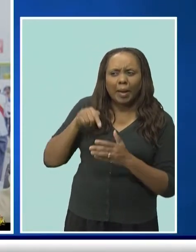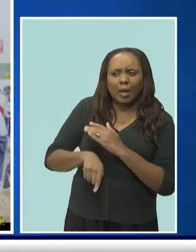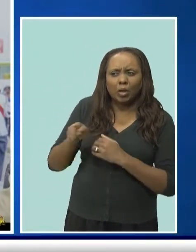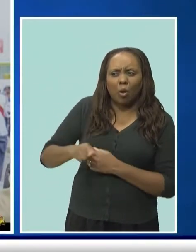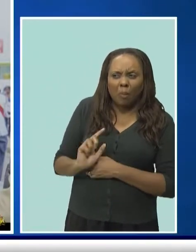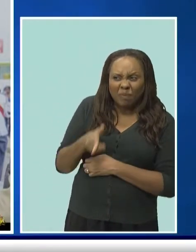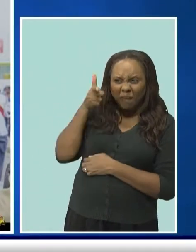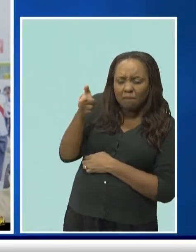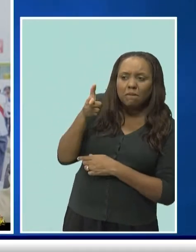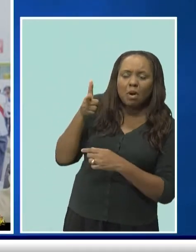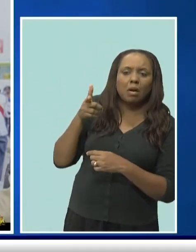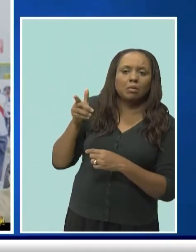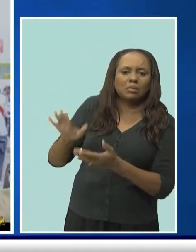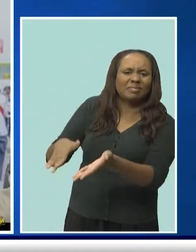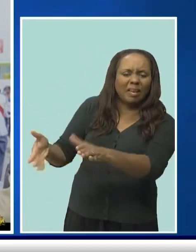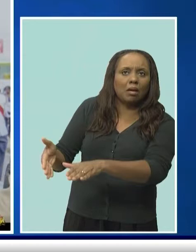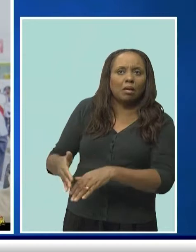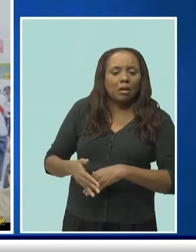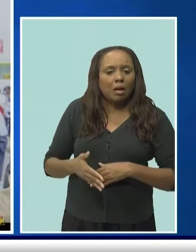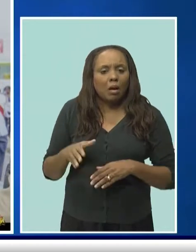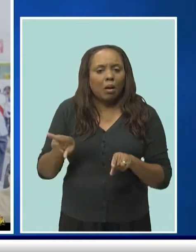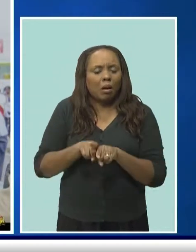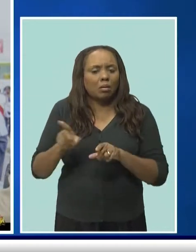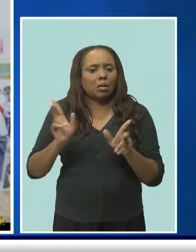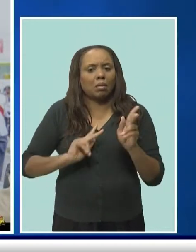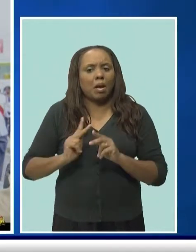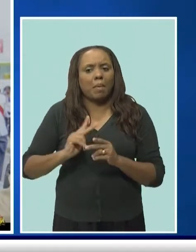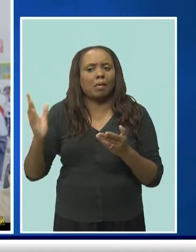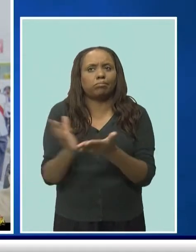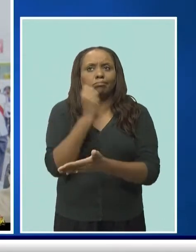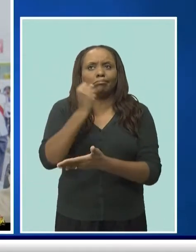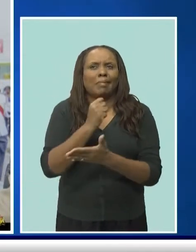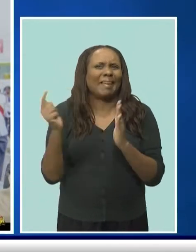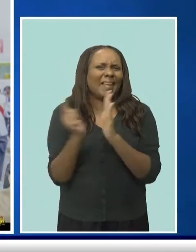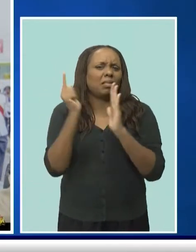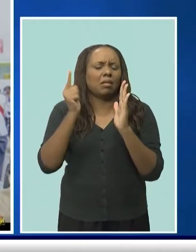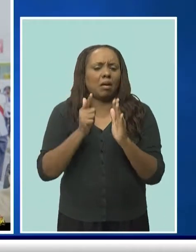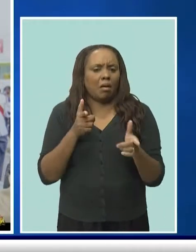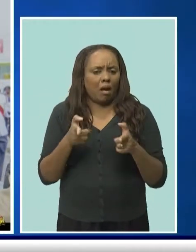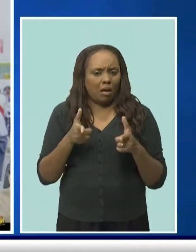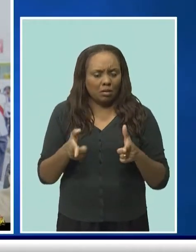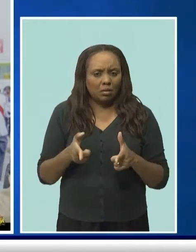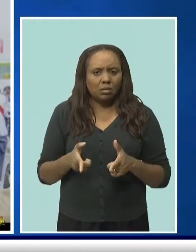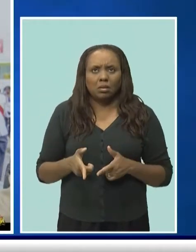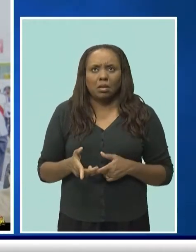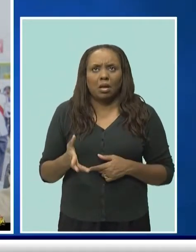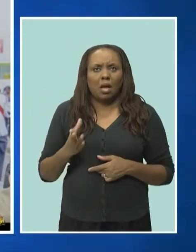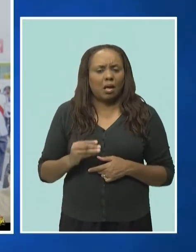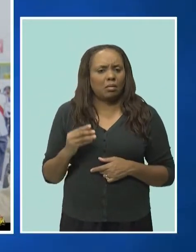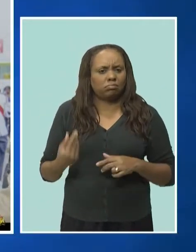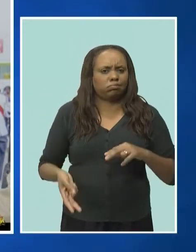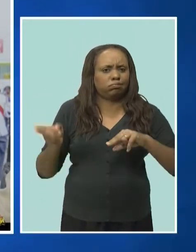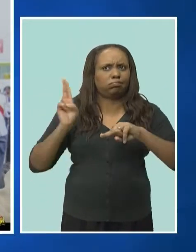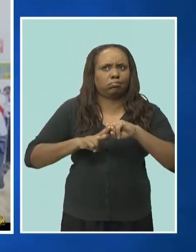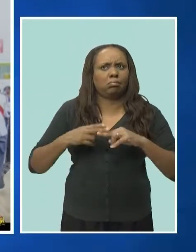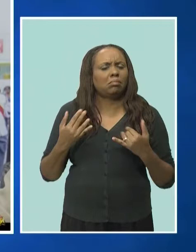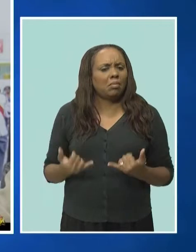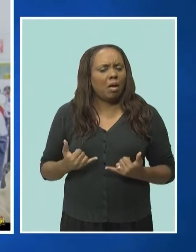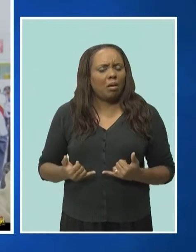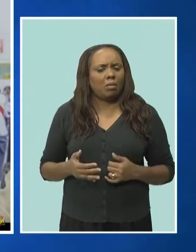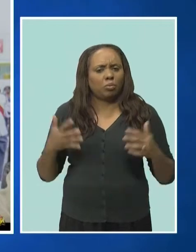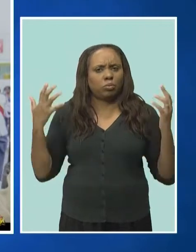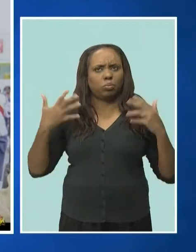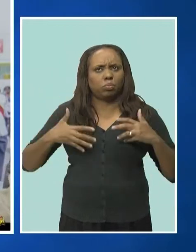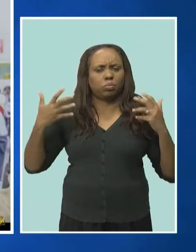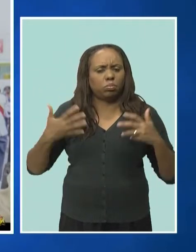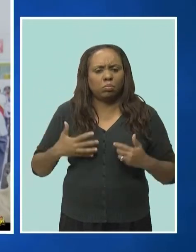illicit firearms, which in my mind is unprecedented at this time. This is